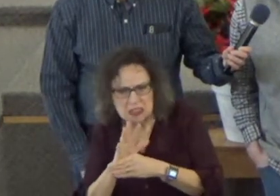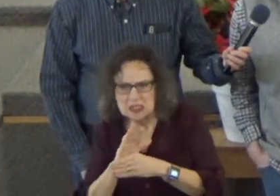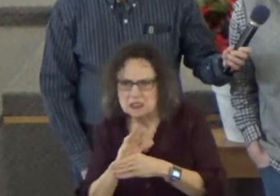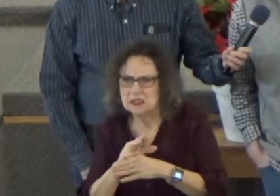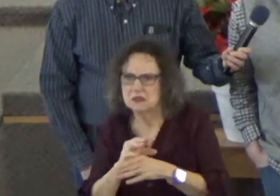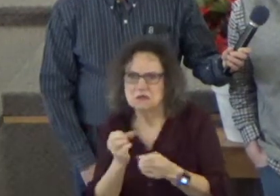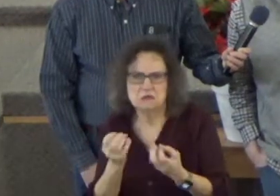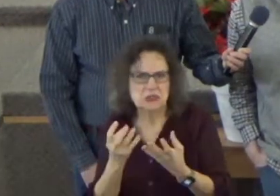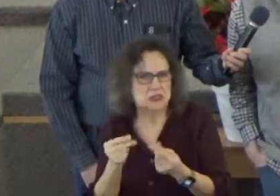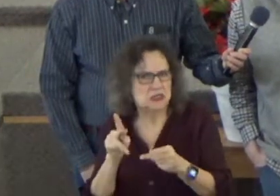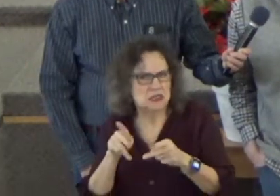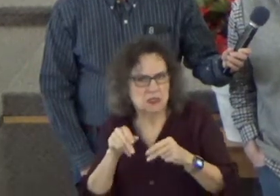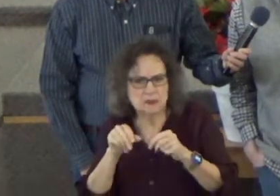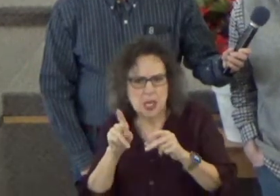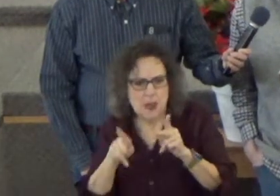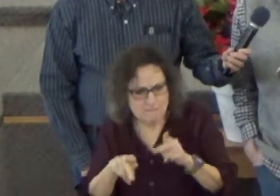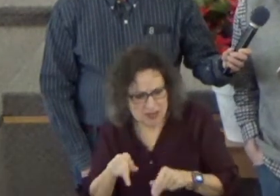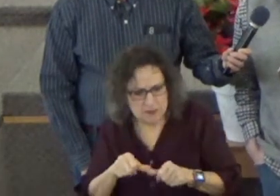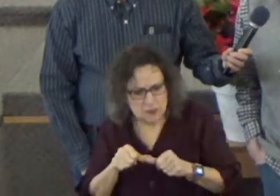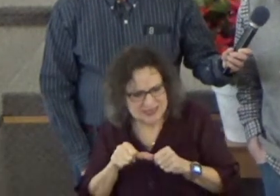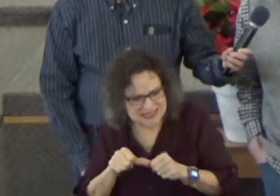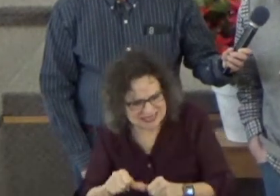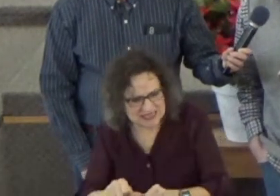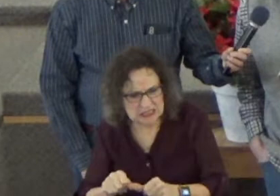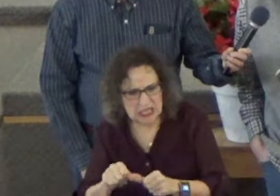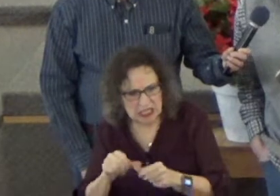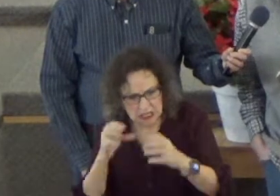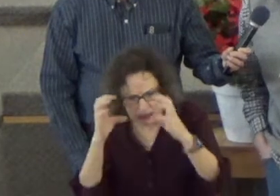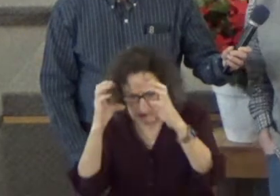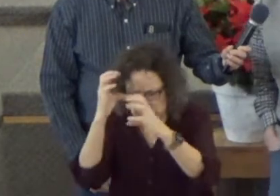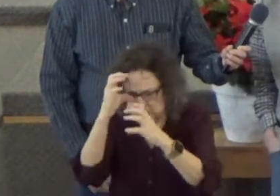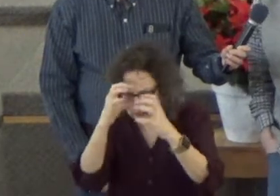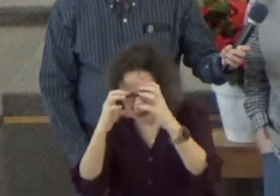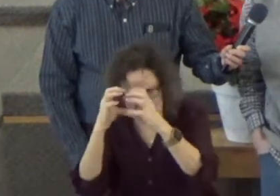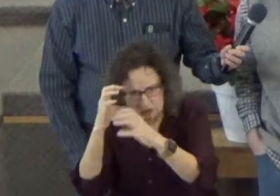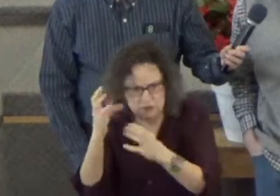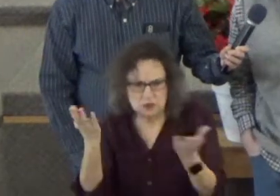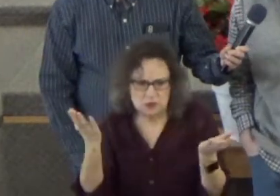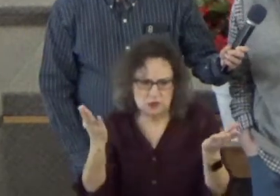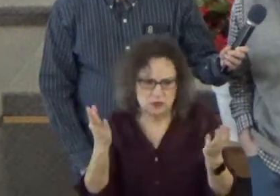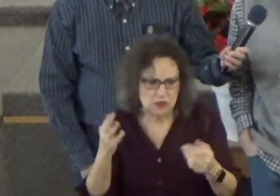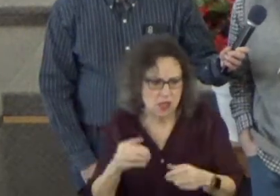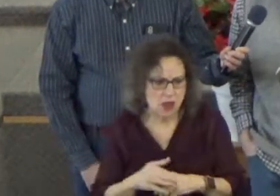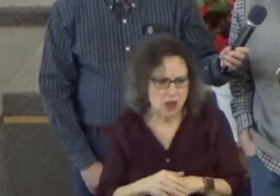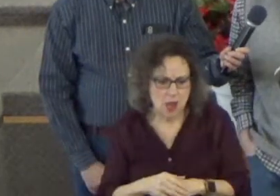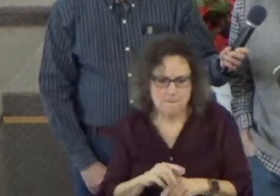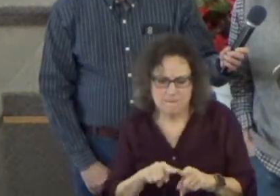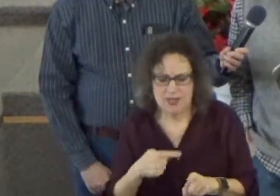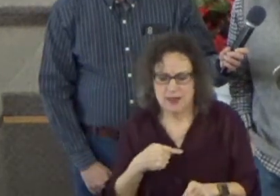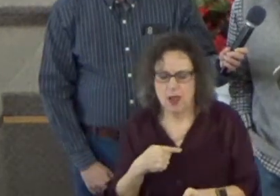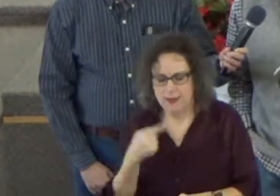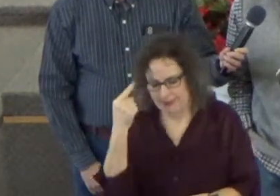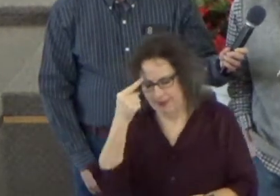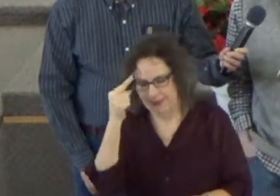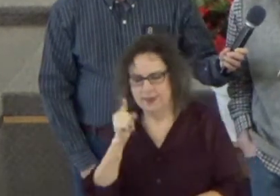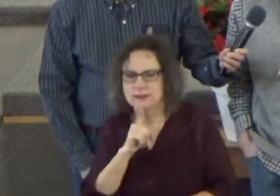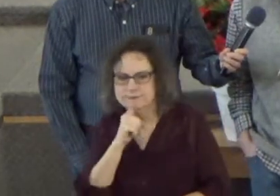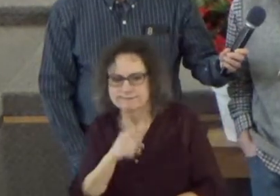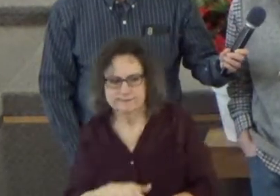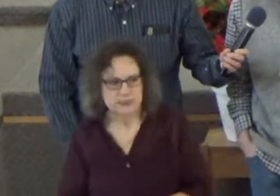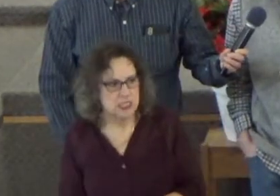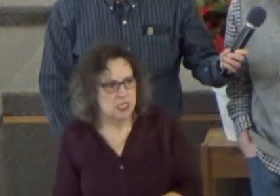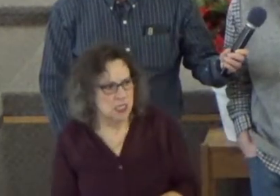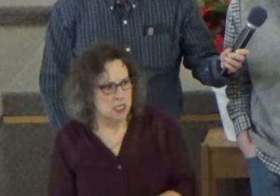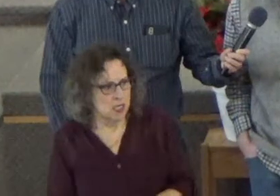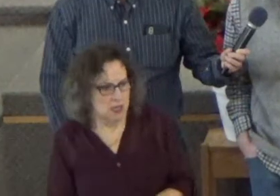a lot of times to the conflict in some of these folks, and you can definitely disagree with me on that. It's just kind of an observation of mine. But